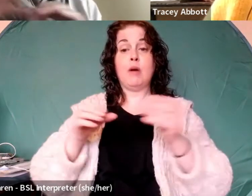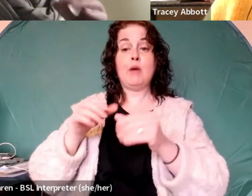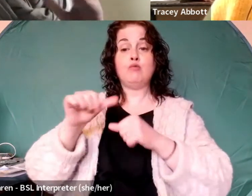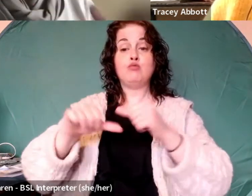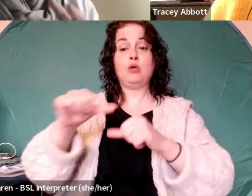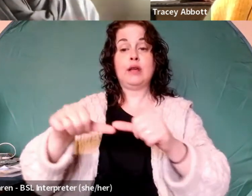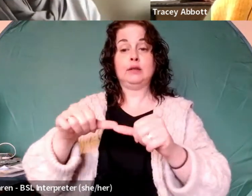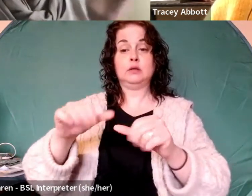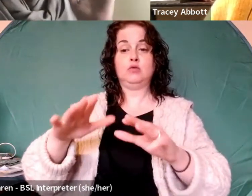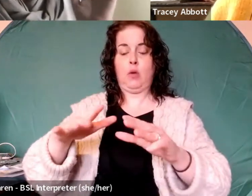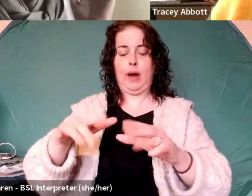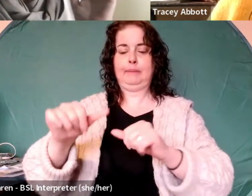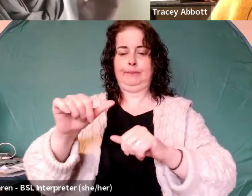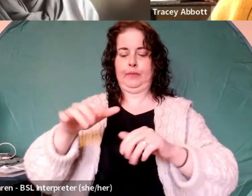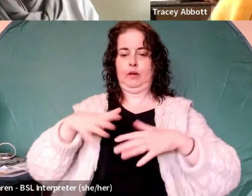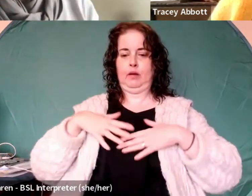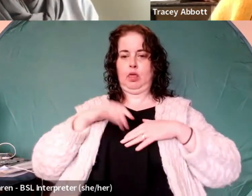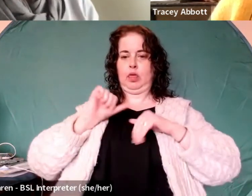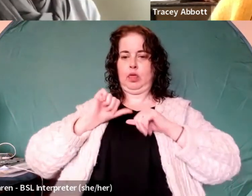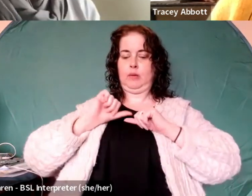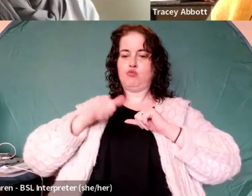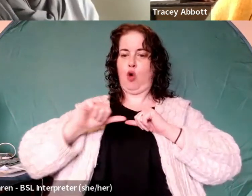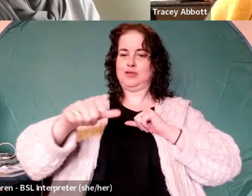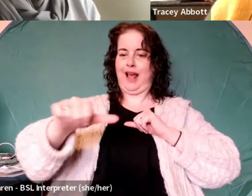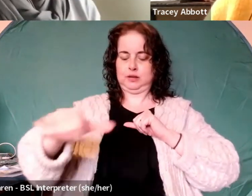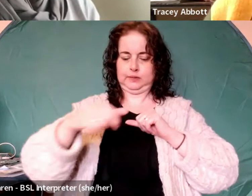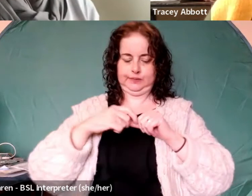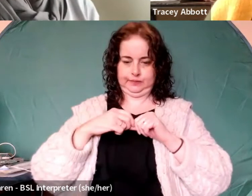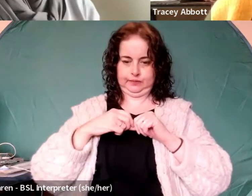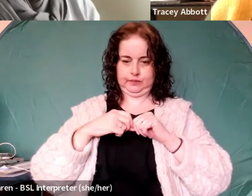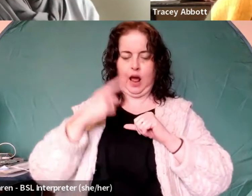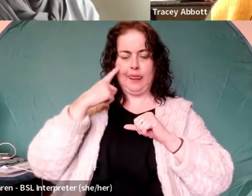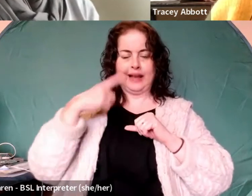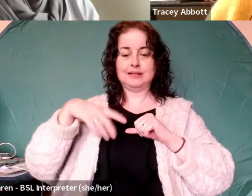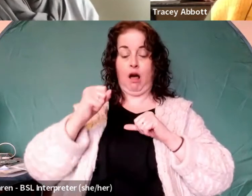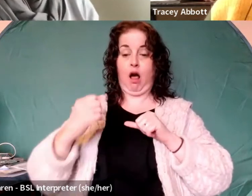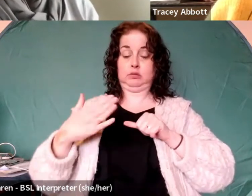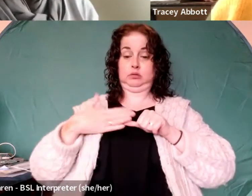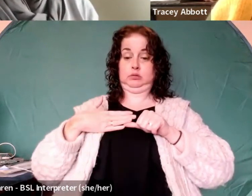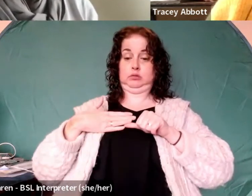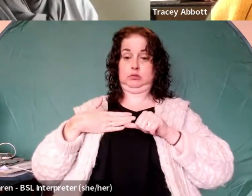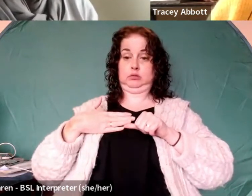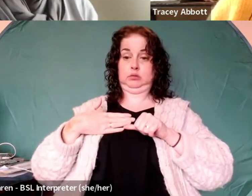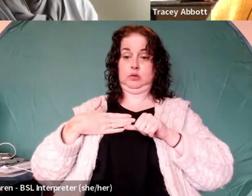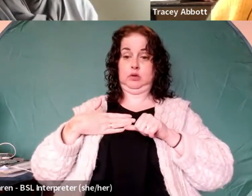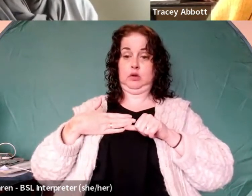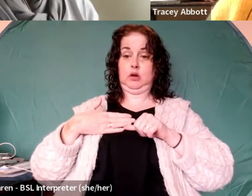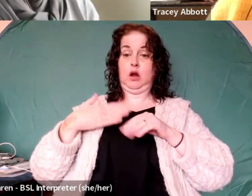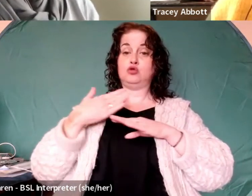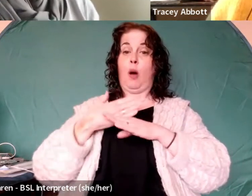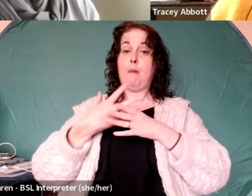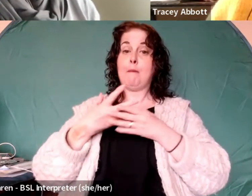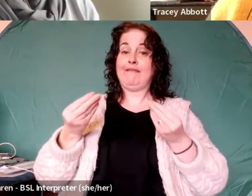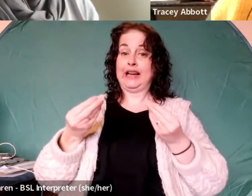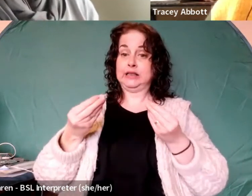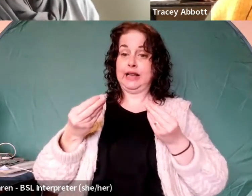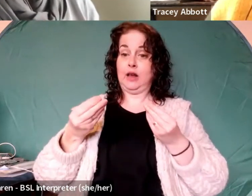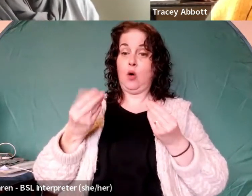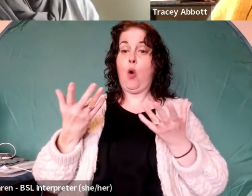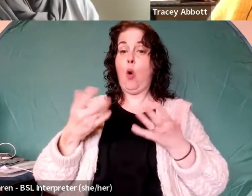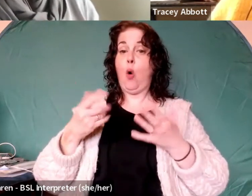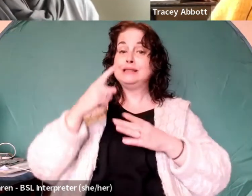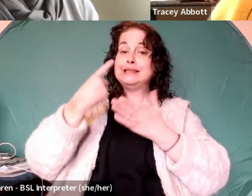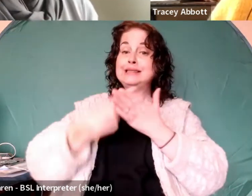actually, let's go through the recruitment process. I think it starts right at the beginning, you know, when a vacancy occurs or we're